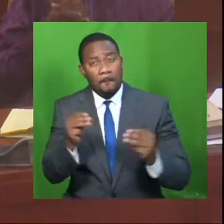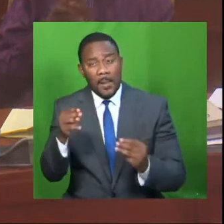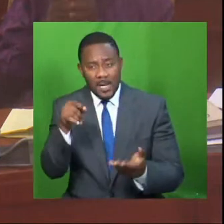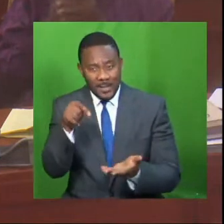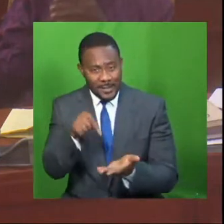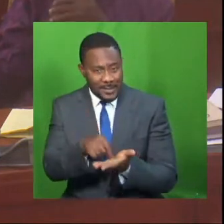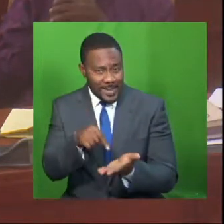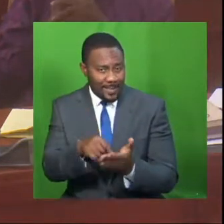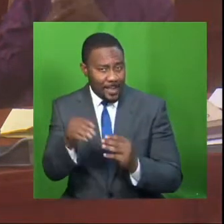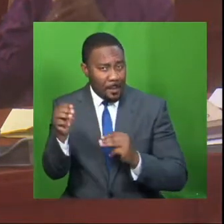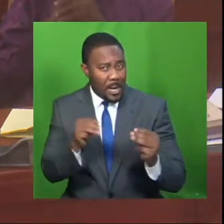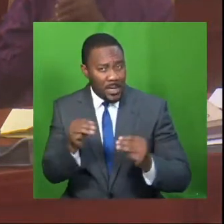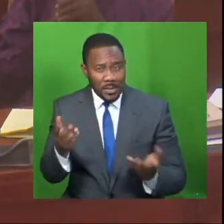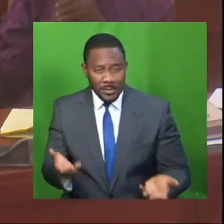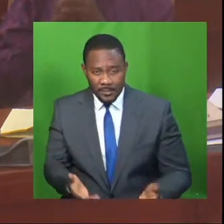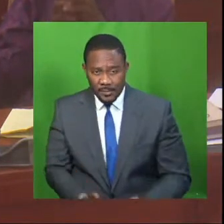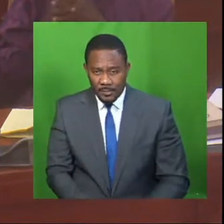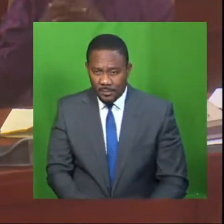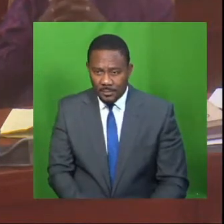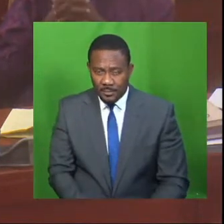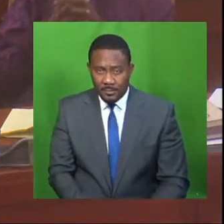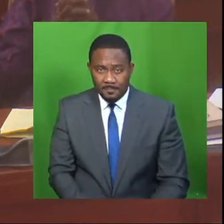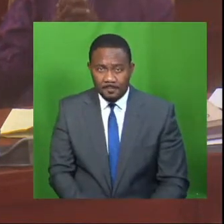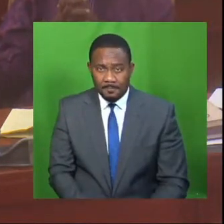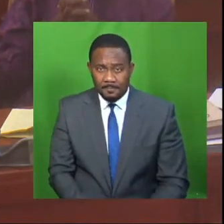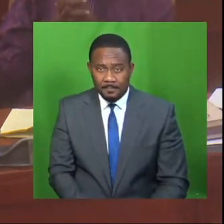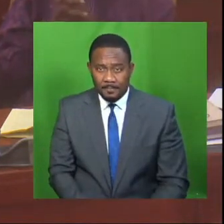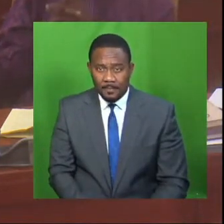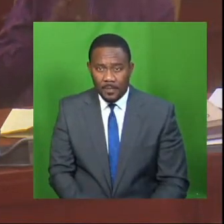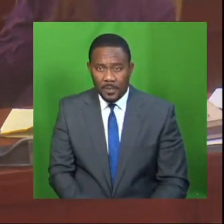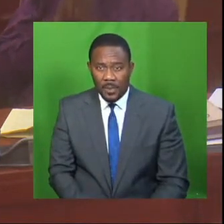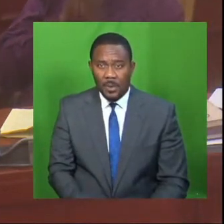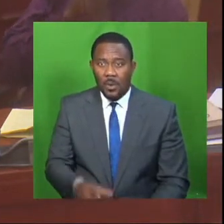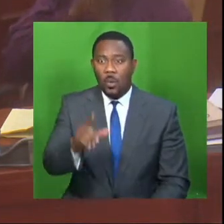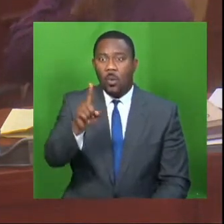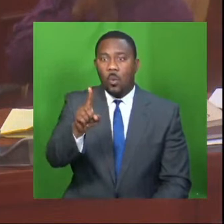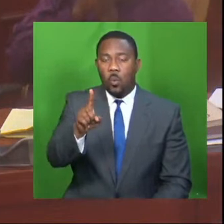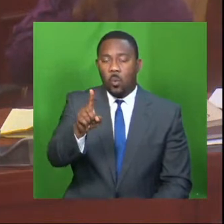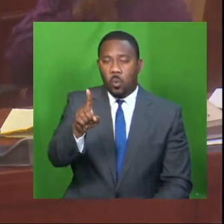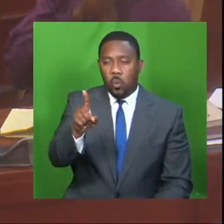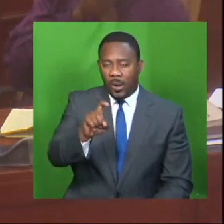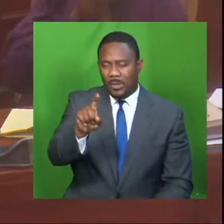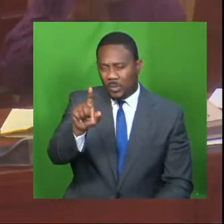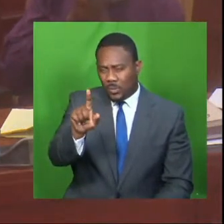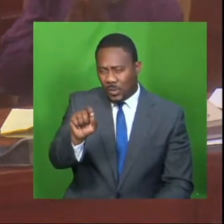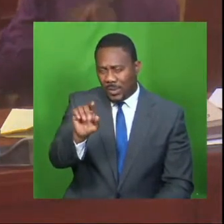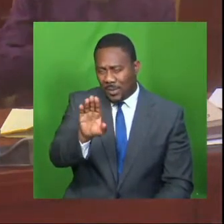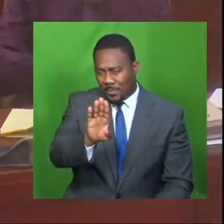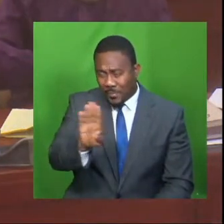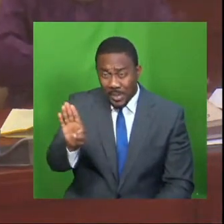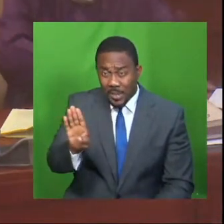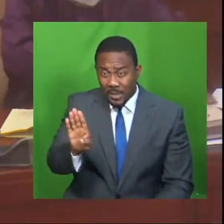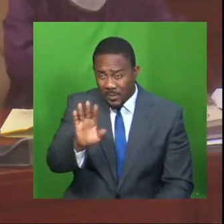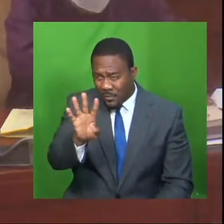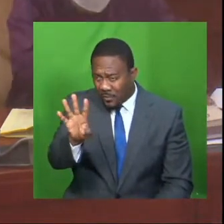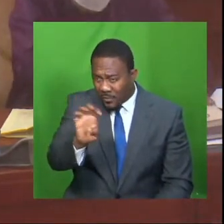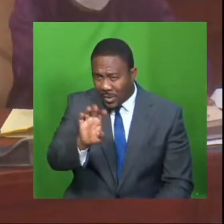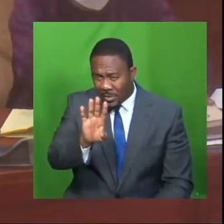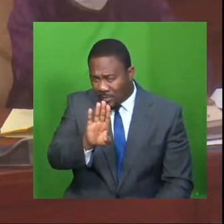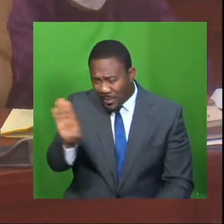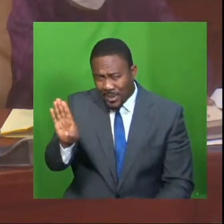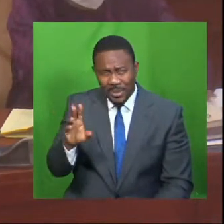Mr. Speaker, let me thank you very much for the opportunity. When I